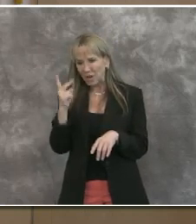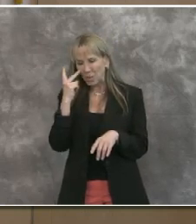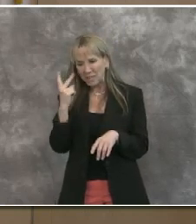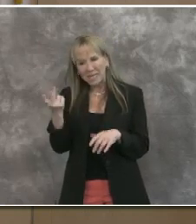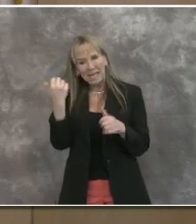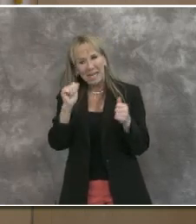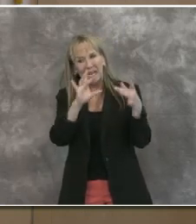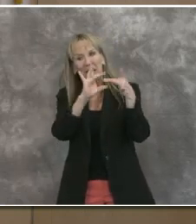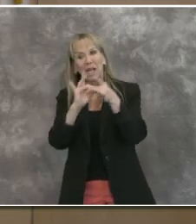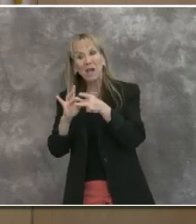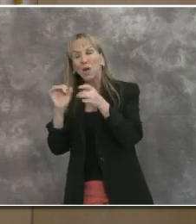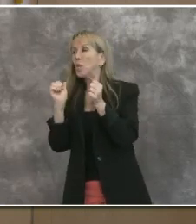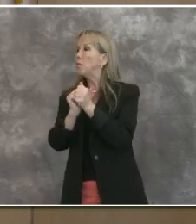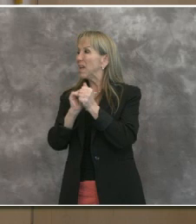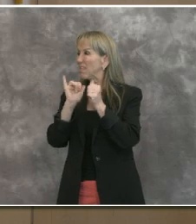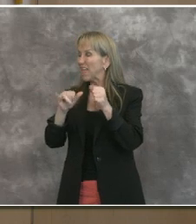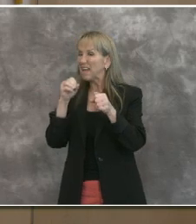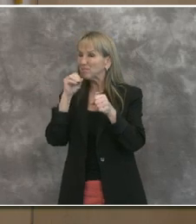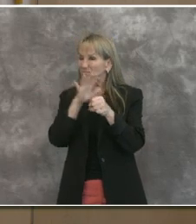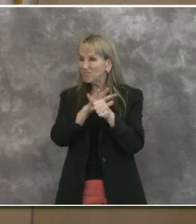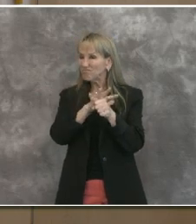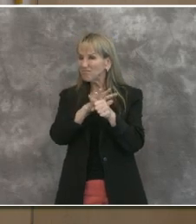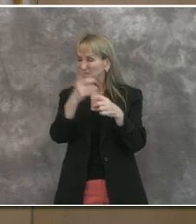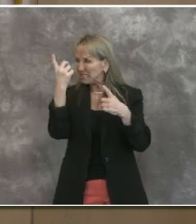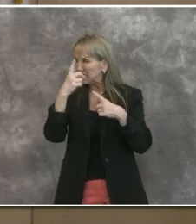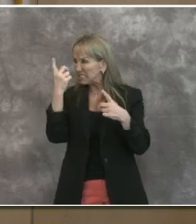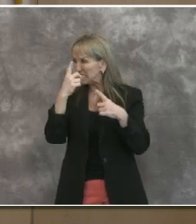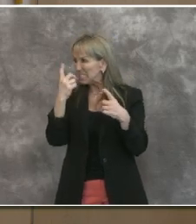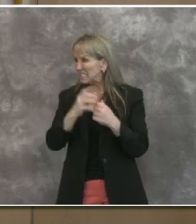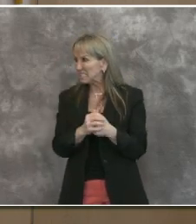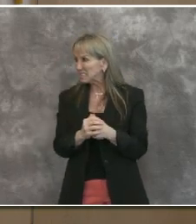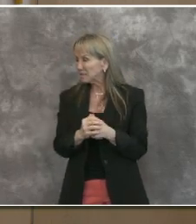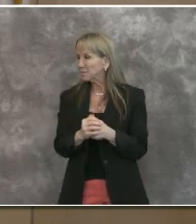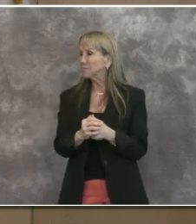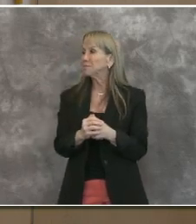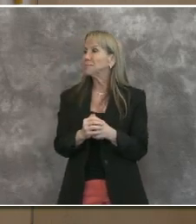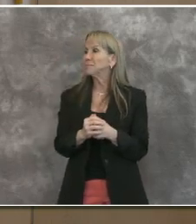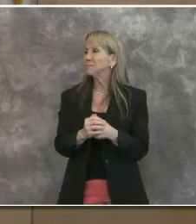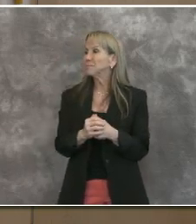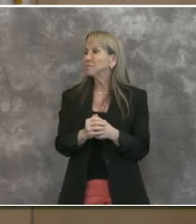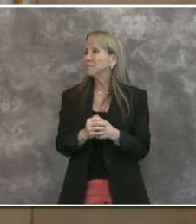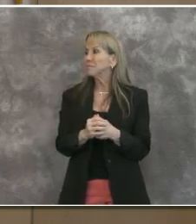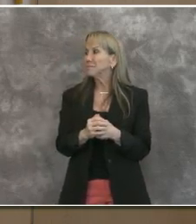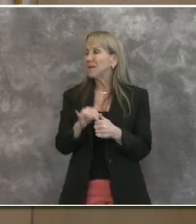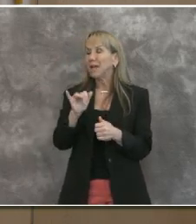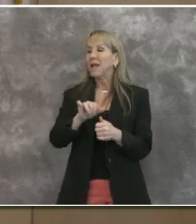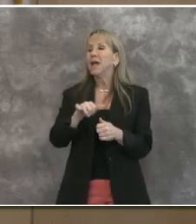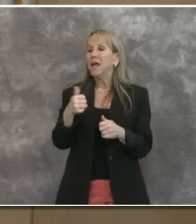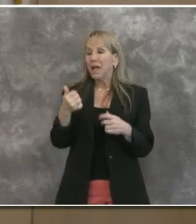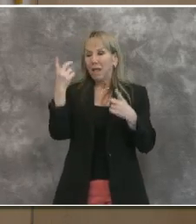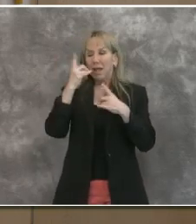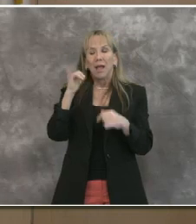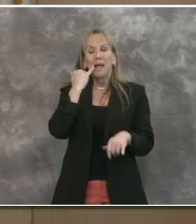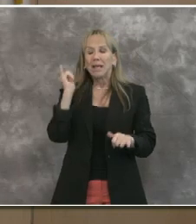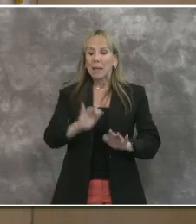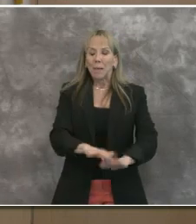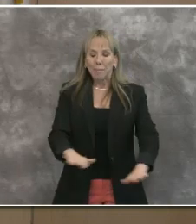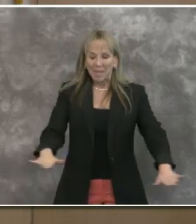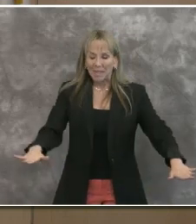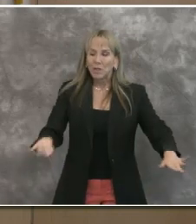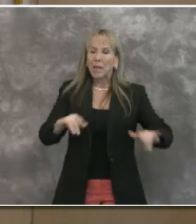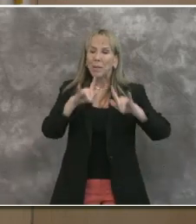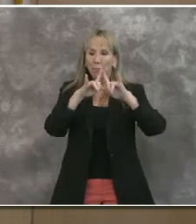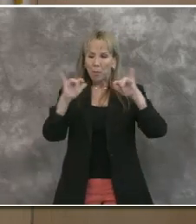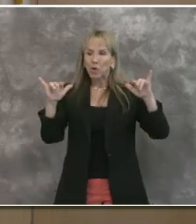to the Kawasaki disease? And if so, do you know how many? So that's the same thing as the pediatric